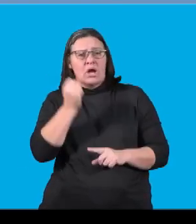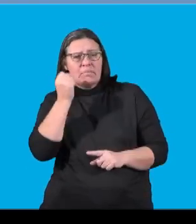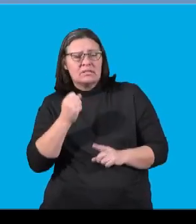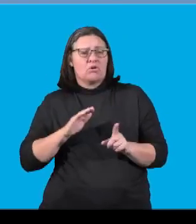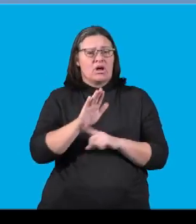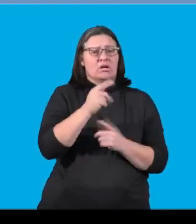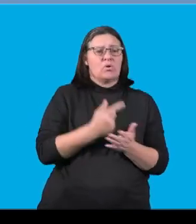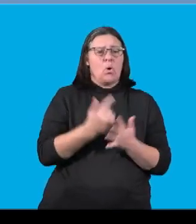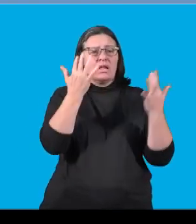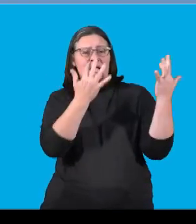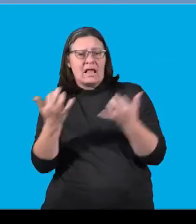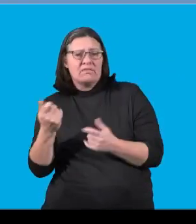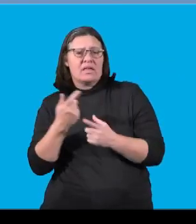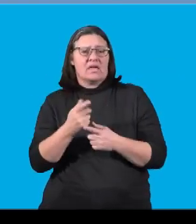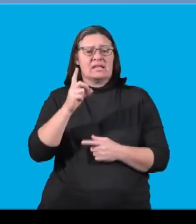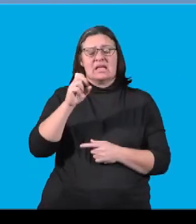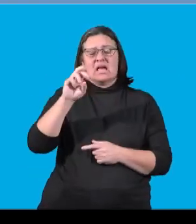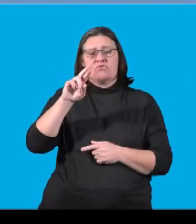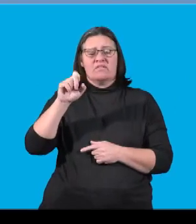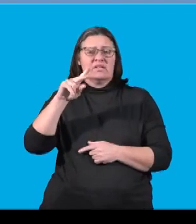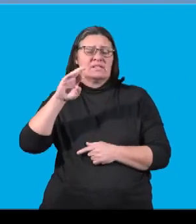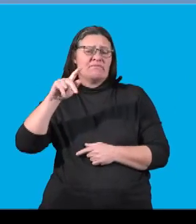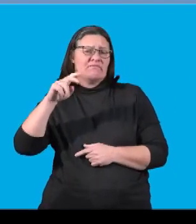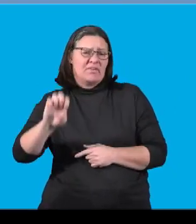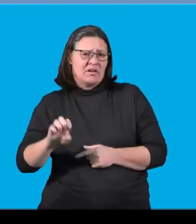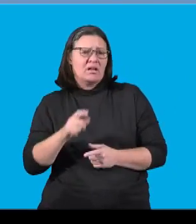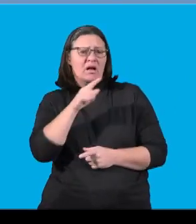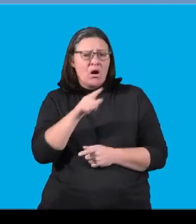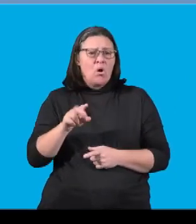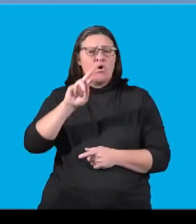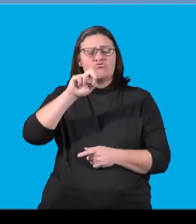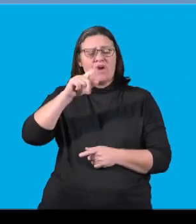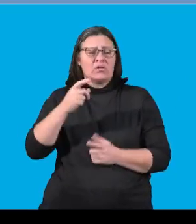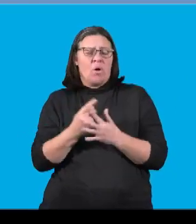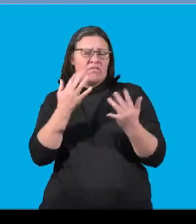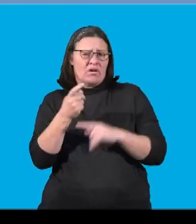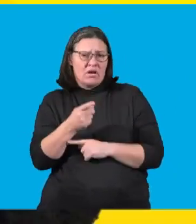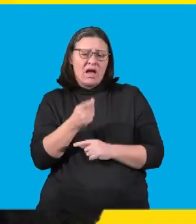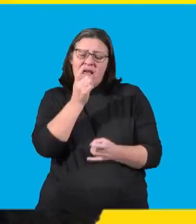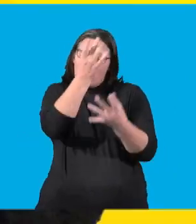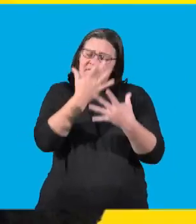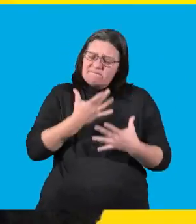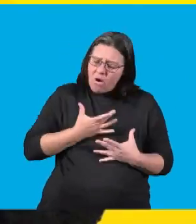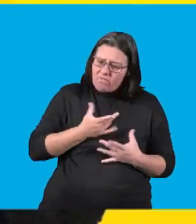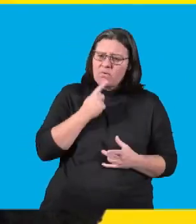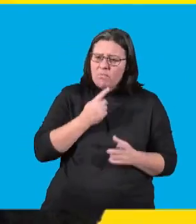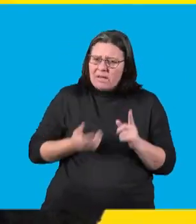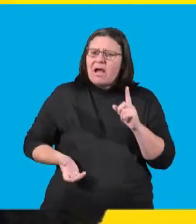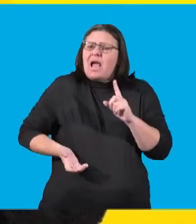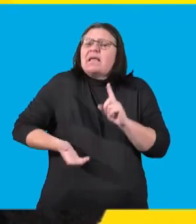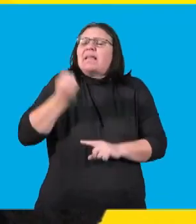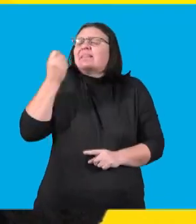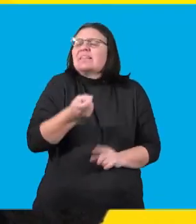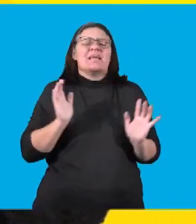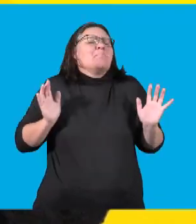gradient, or calculate the derivative, or find the rate of change. Guys, this is all clues that what you actually need to do is